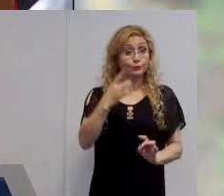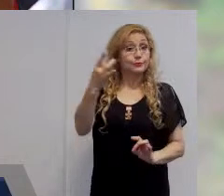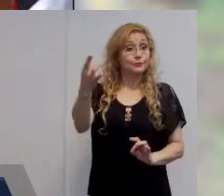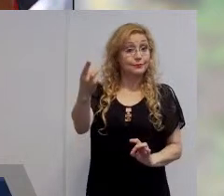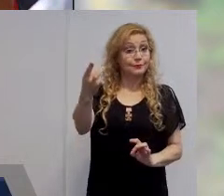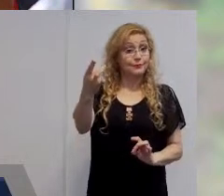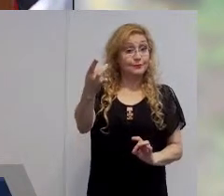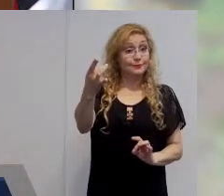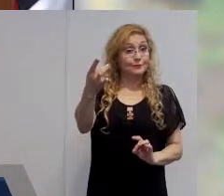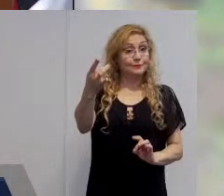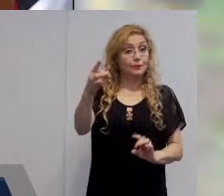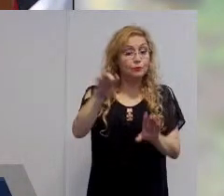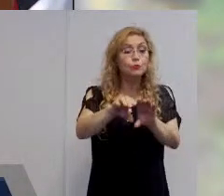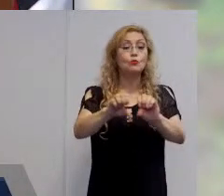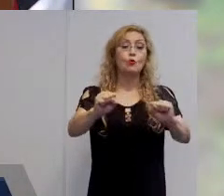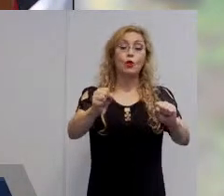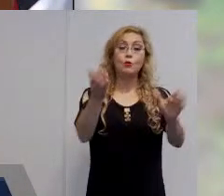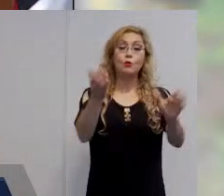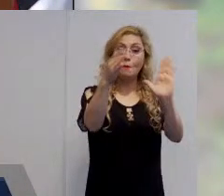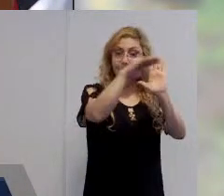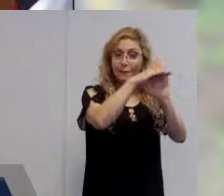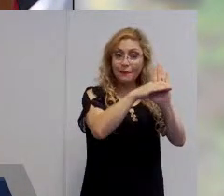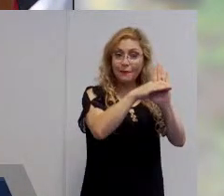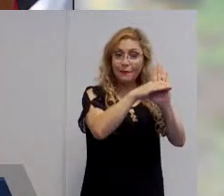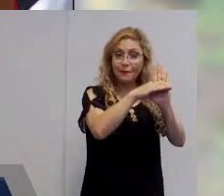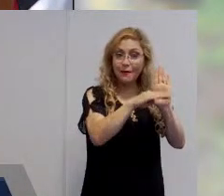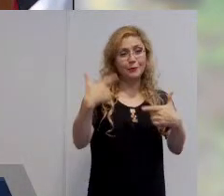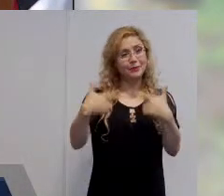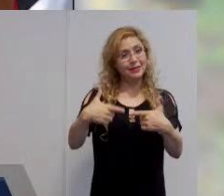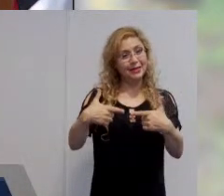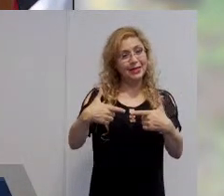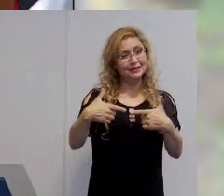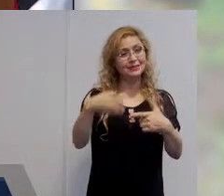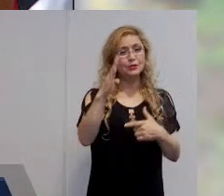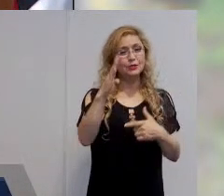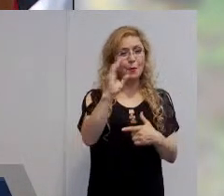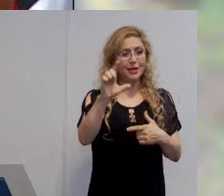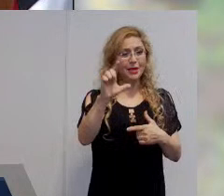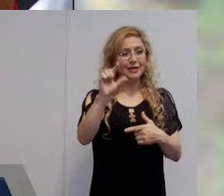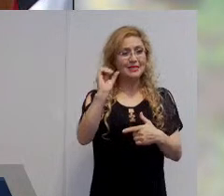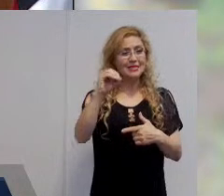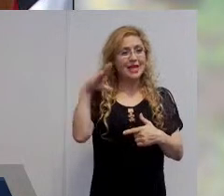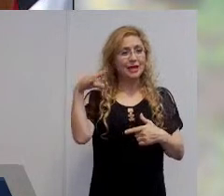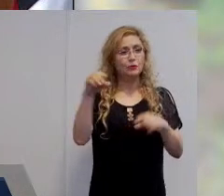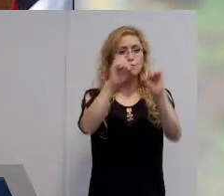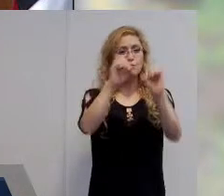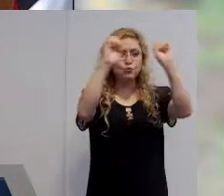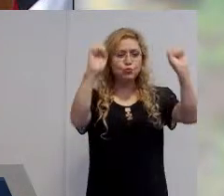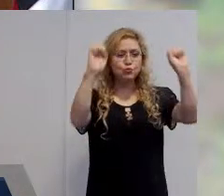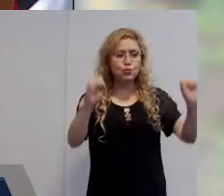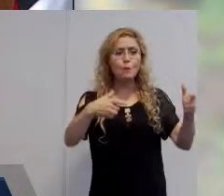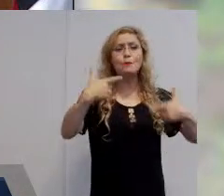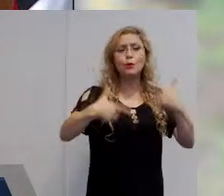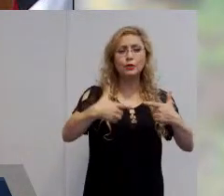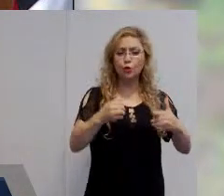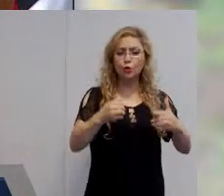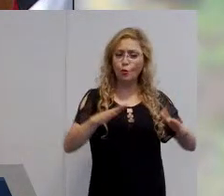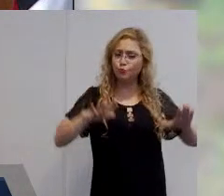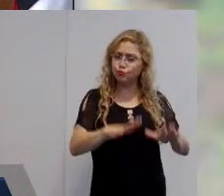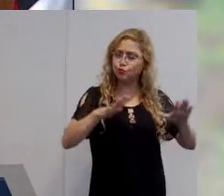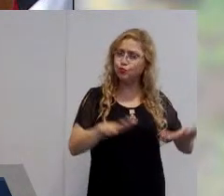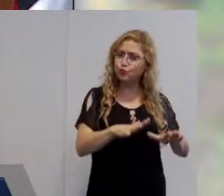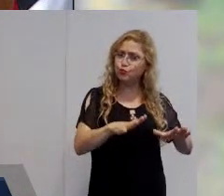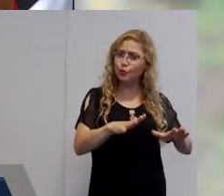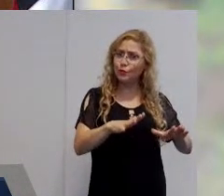policy framework that targeted the modernization of Belize's agriculture sector,